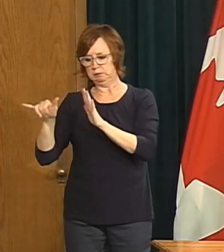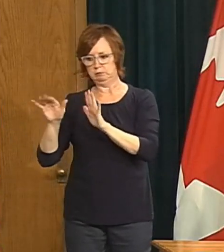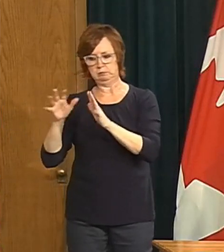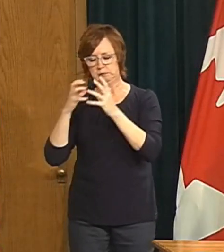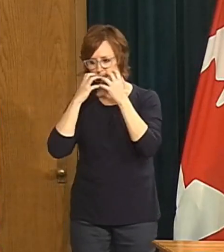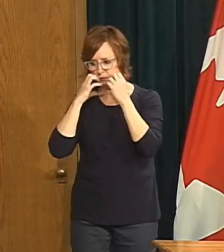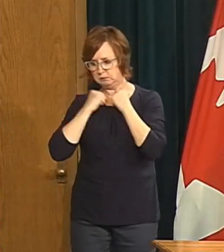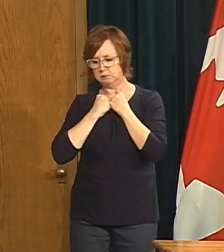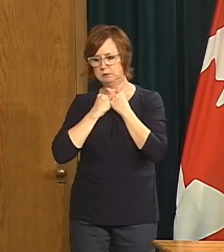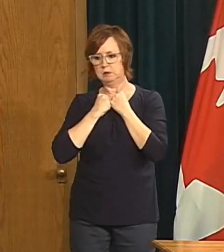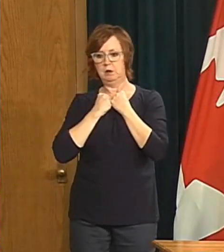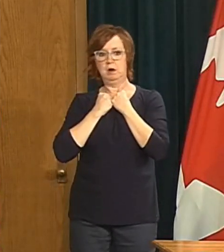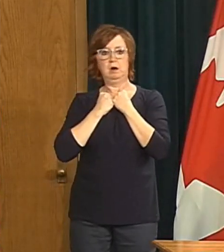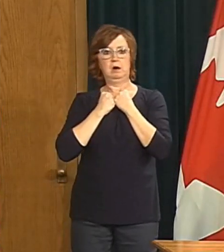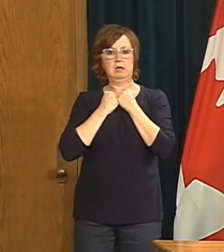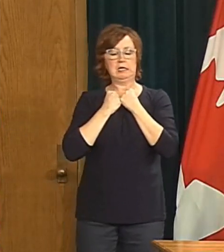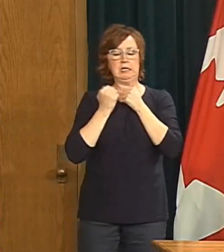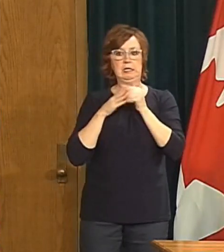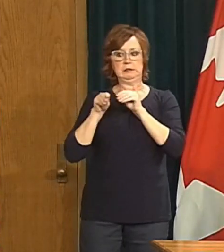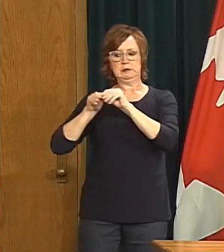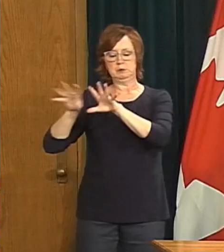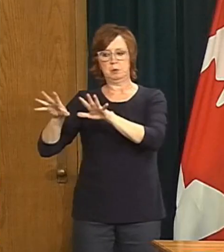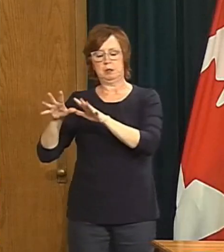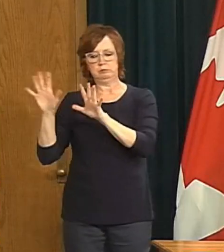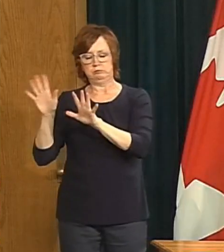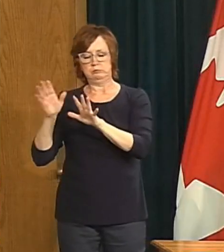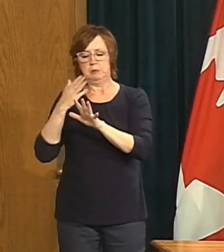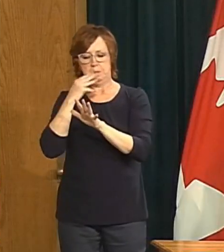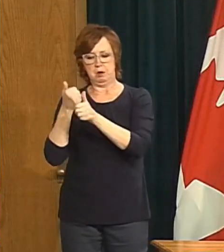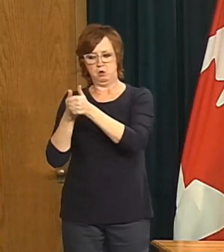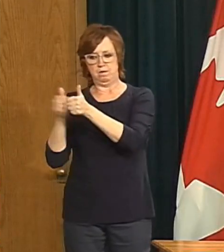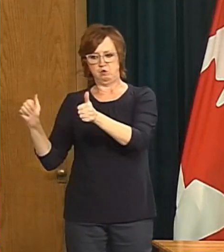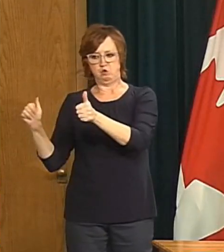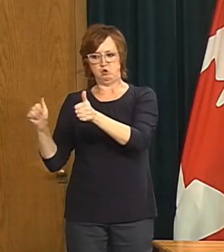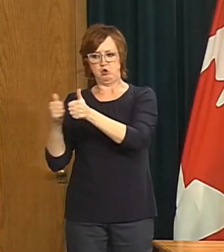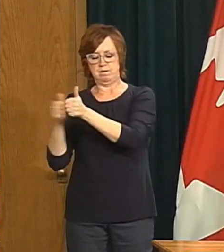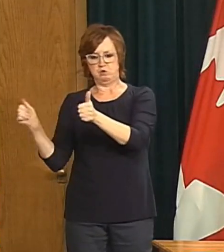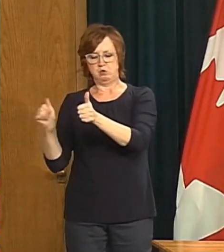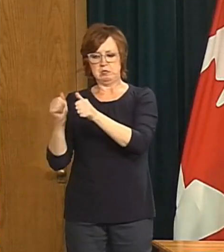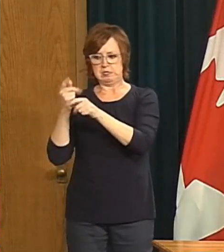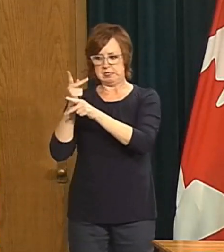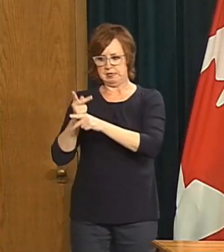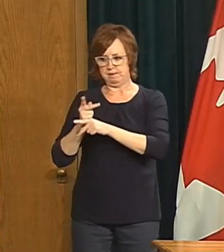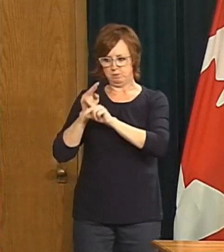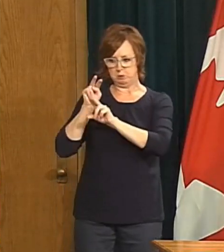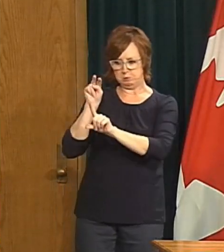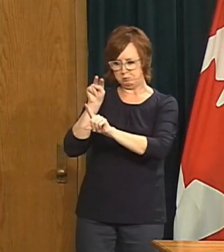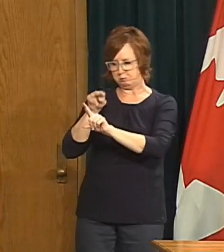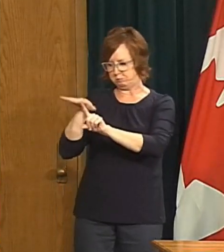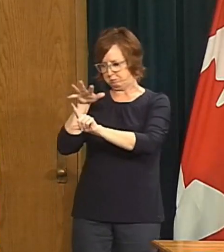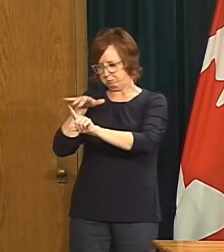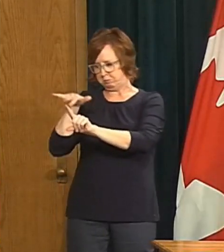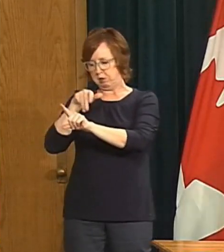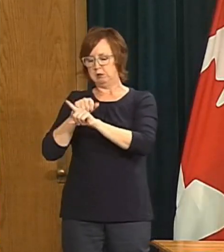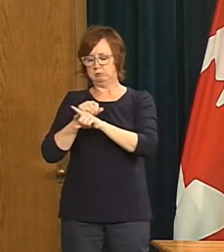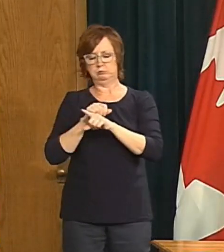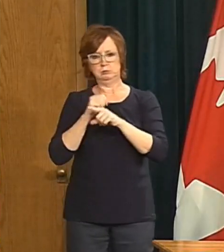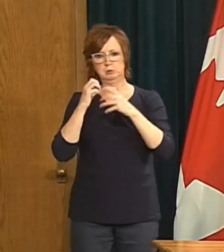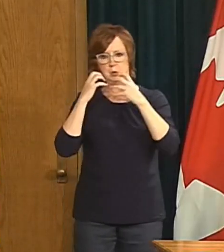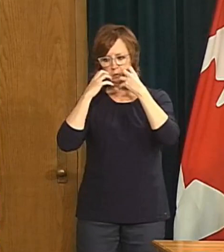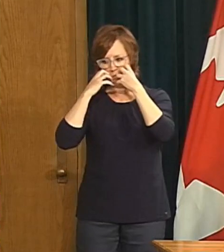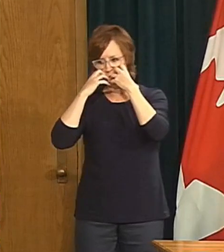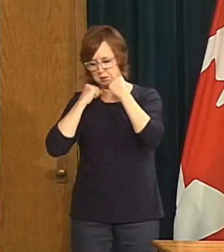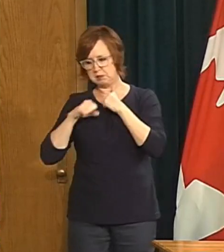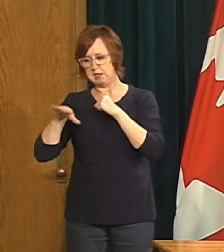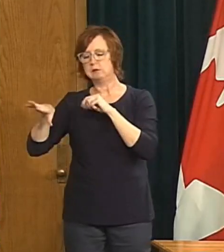long-term care centers, personal care homes. Those are areas where we need to continue to be vigilant for quite some time now, protecting